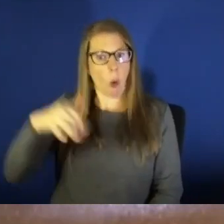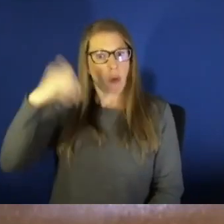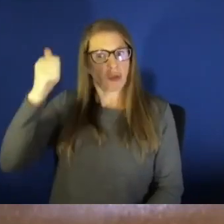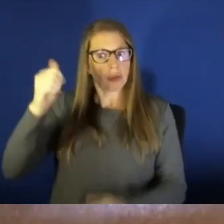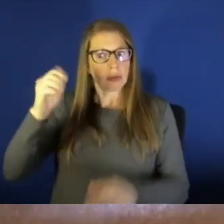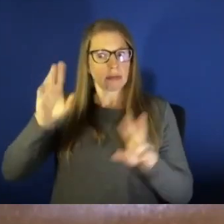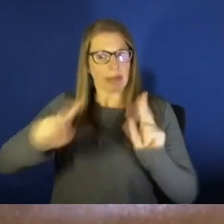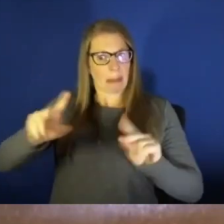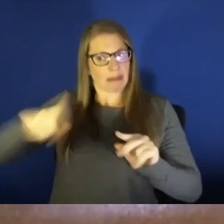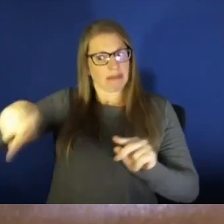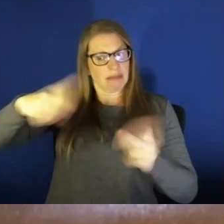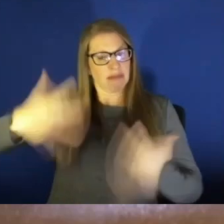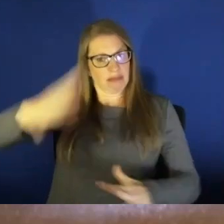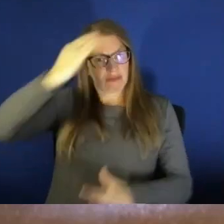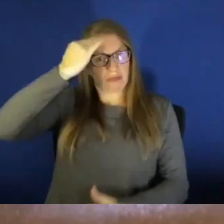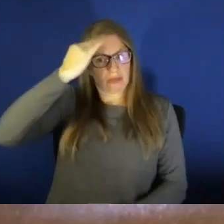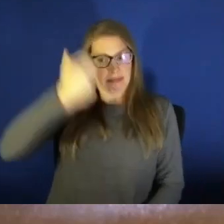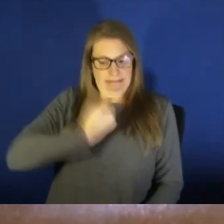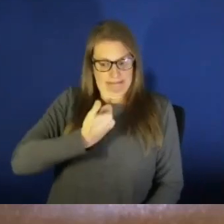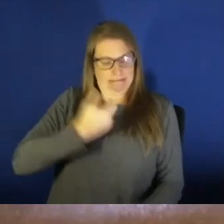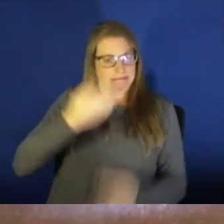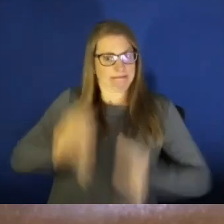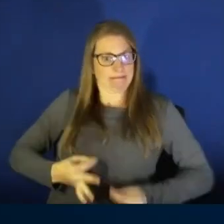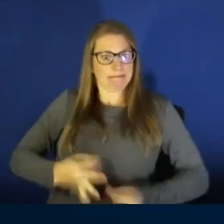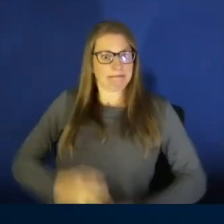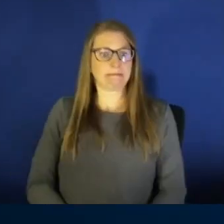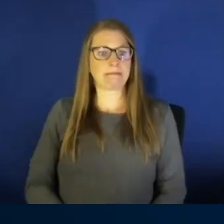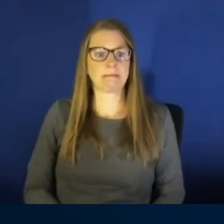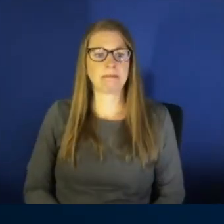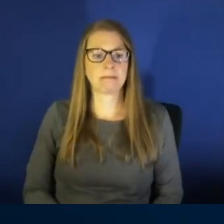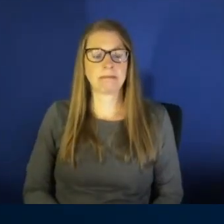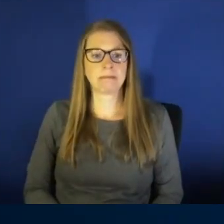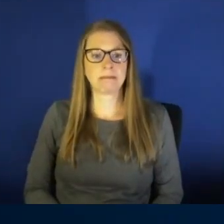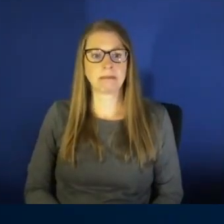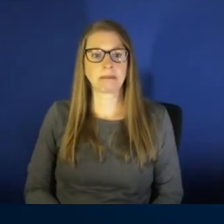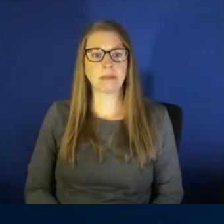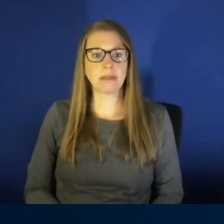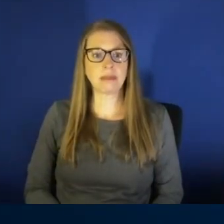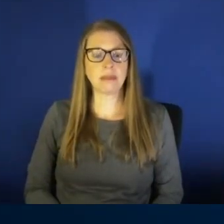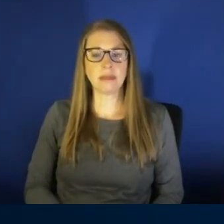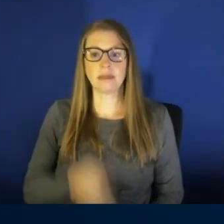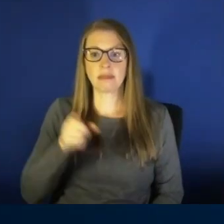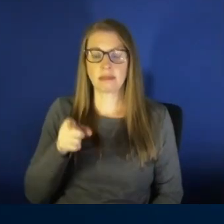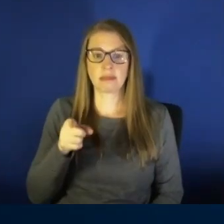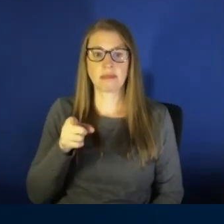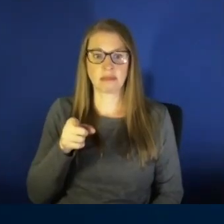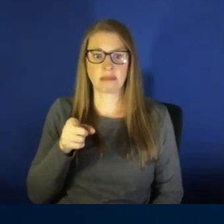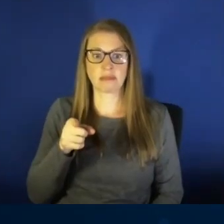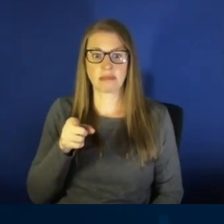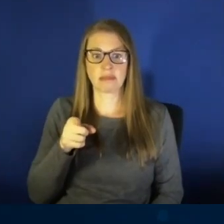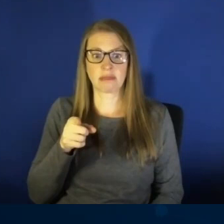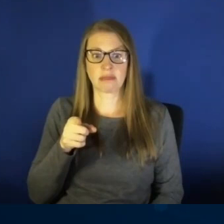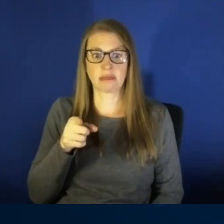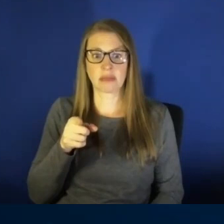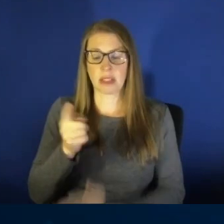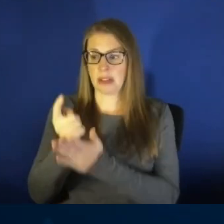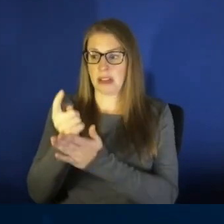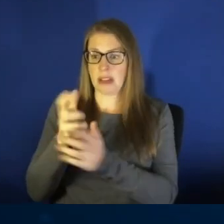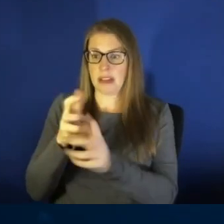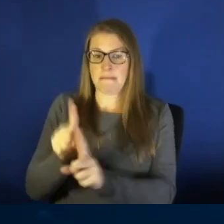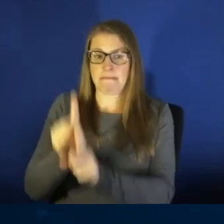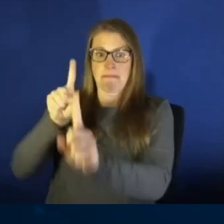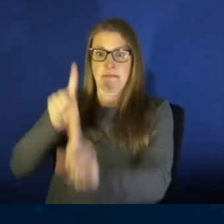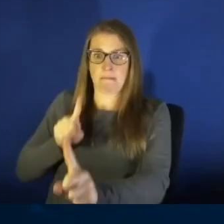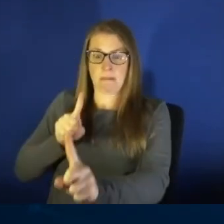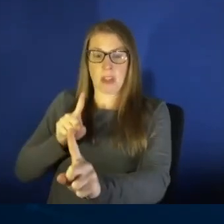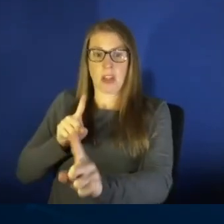got to do it on your own. Is that how I feel about it? I love that you said that. You took that factor out of your life, and I bet your friends appreciated it. I